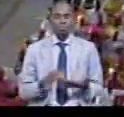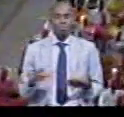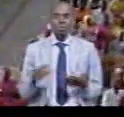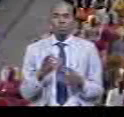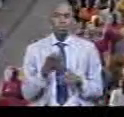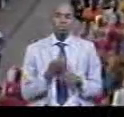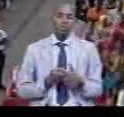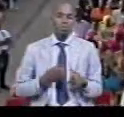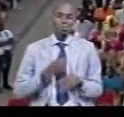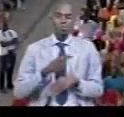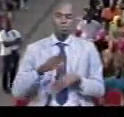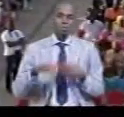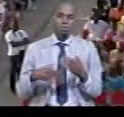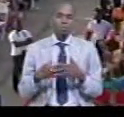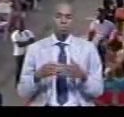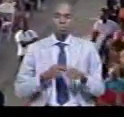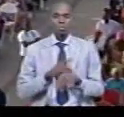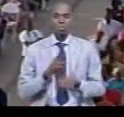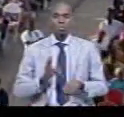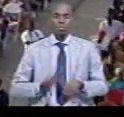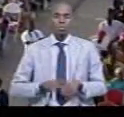Thank